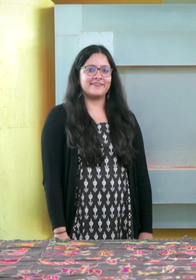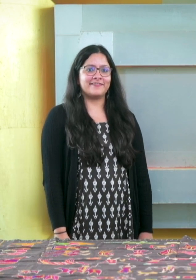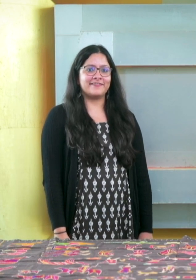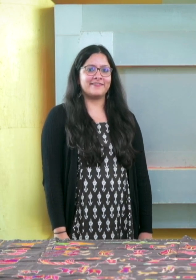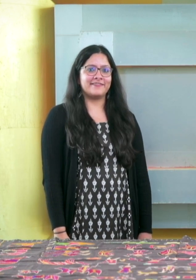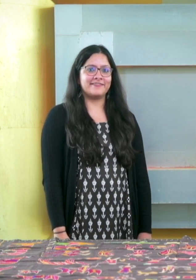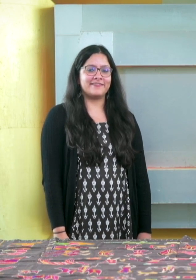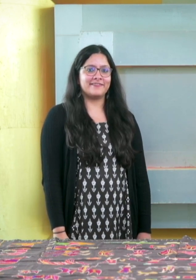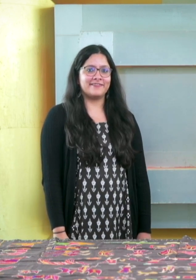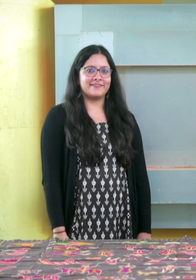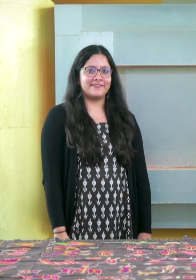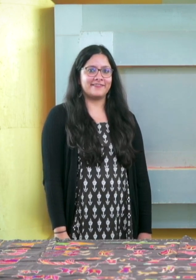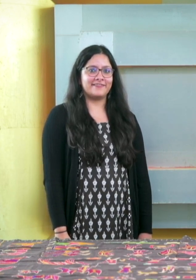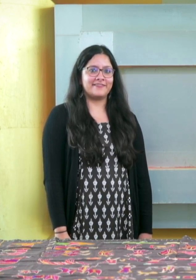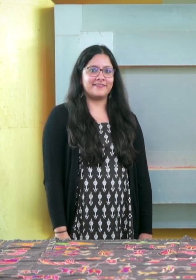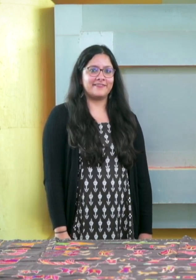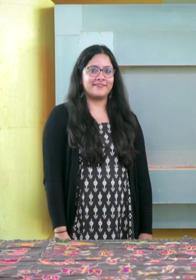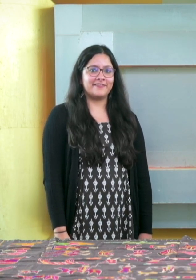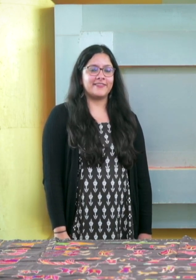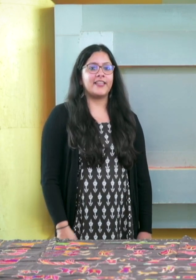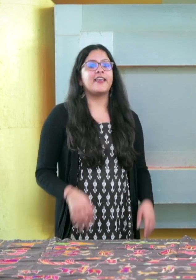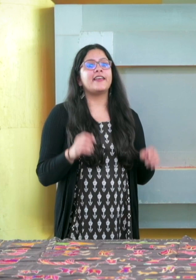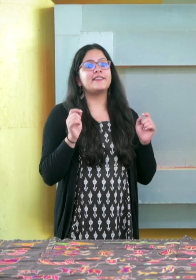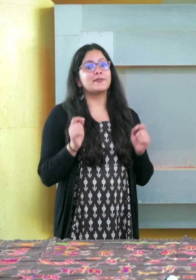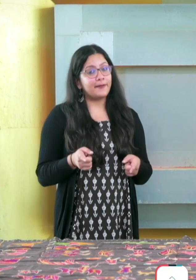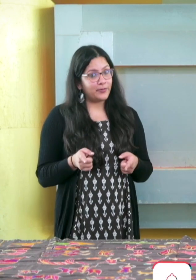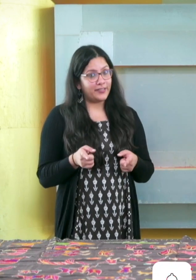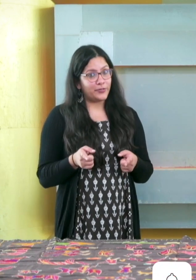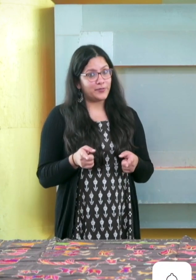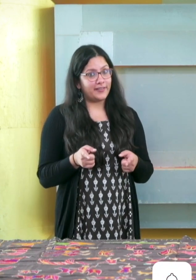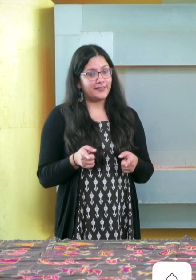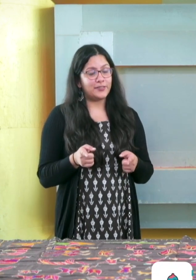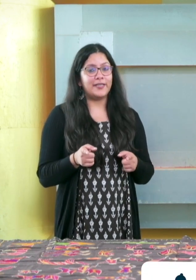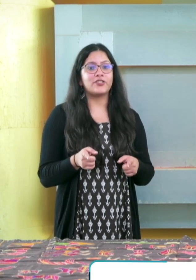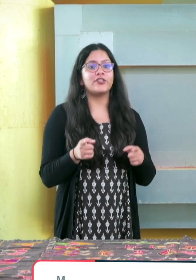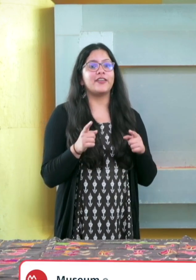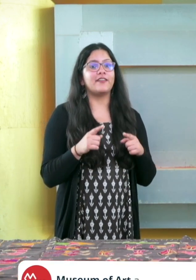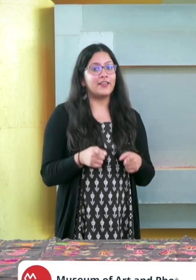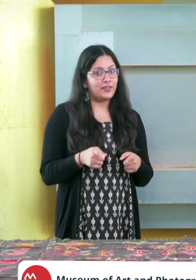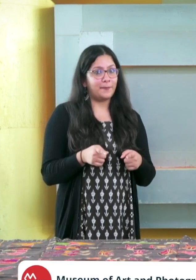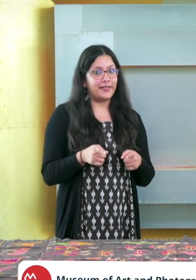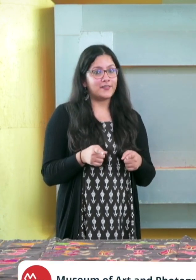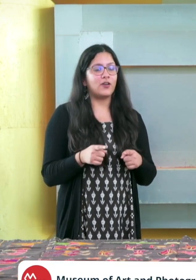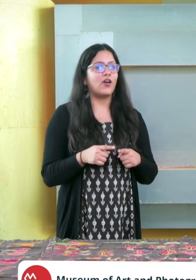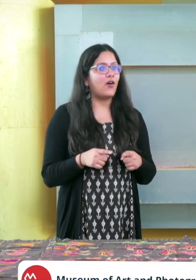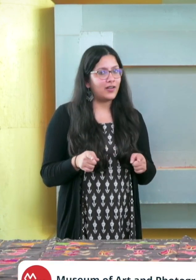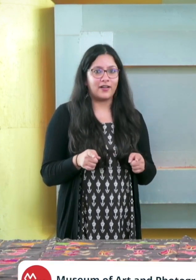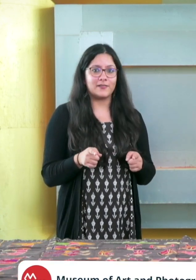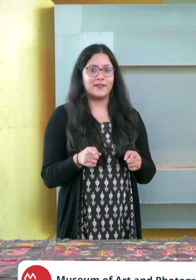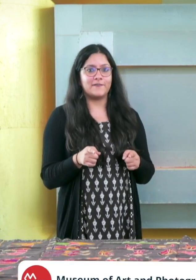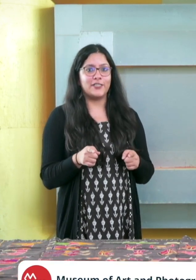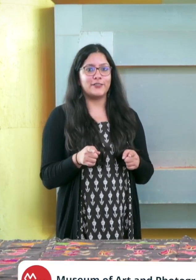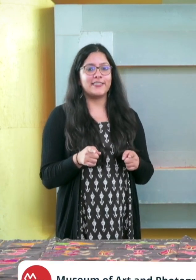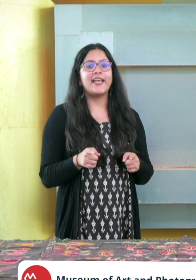else I picked from the map collection, check out the other episodes in the series. Subscribe to our YouTube channel to make sure you get regular updates on all